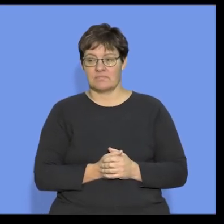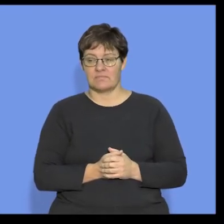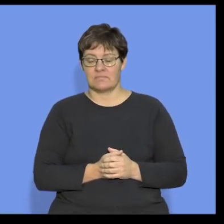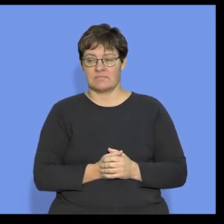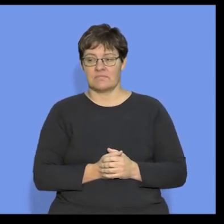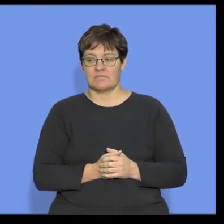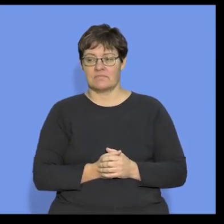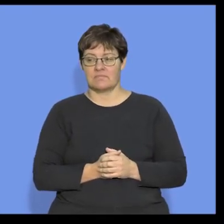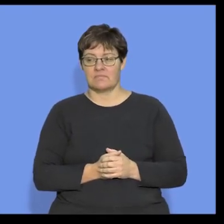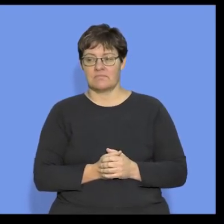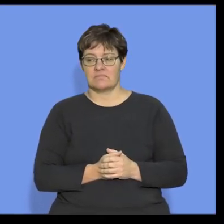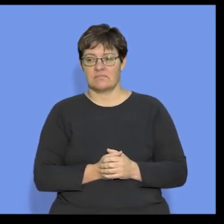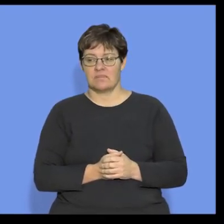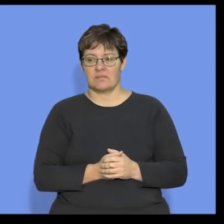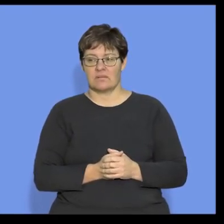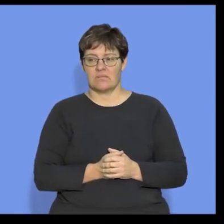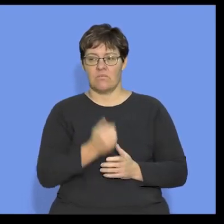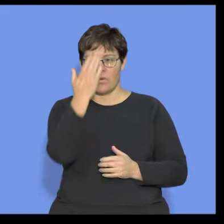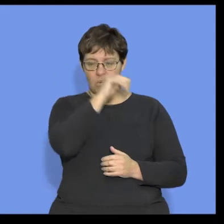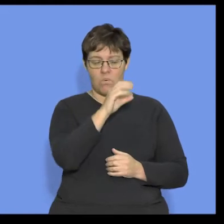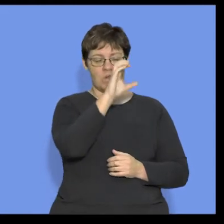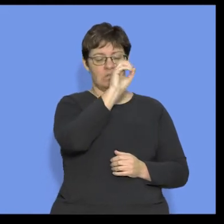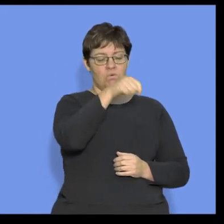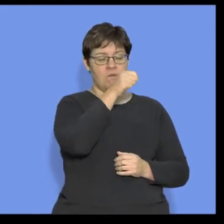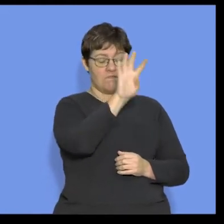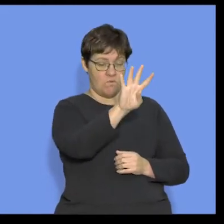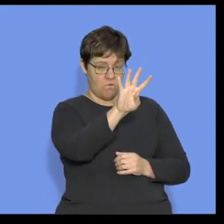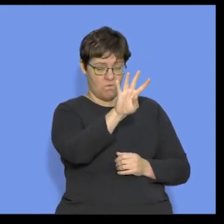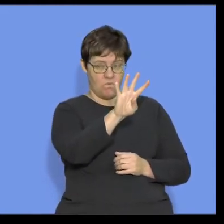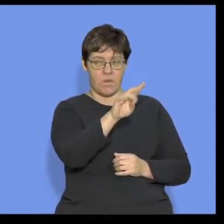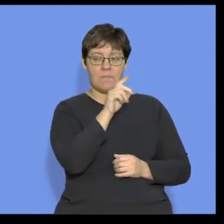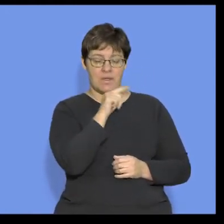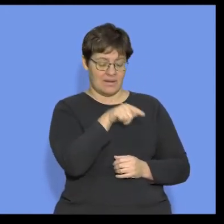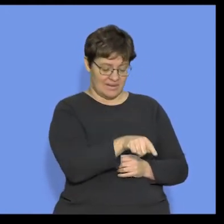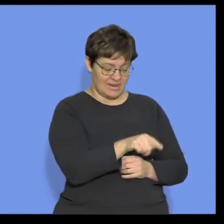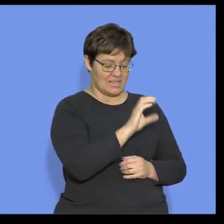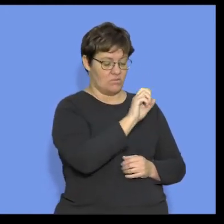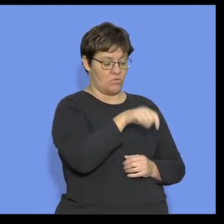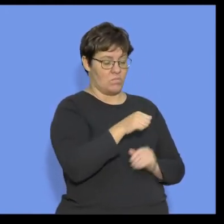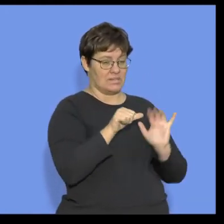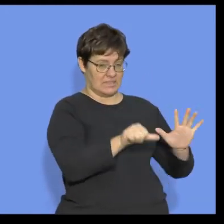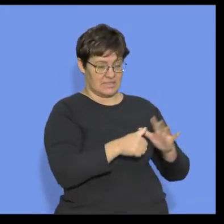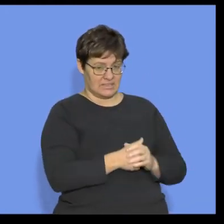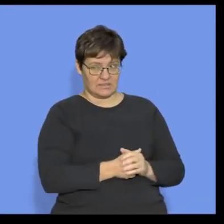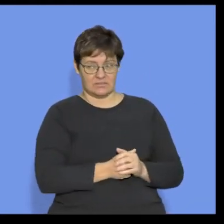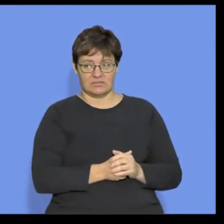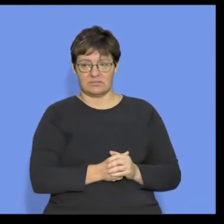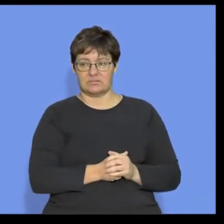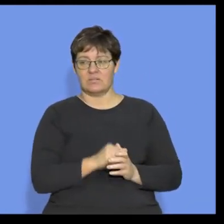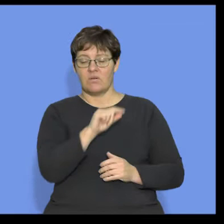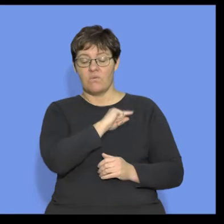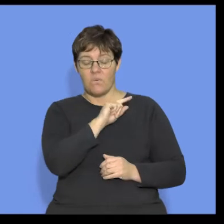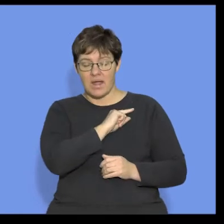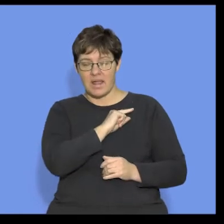So firstly, we knew that this was what? 0.4, that will add up to 0.6, because